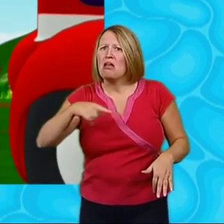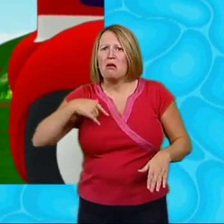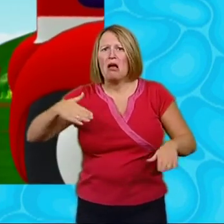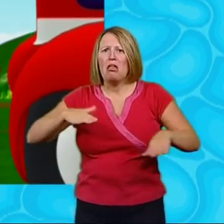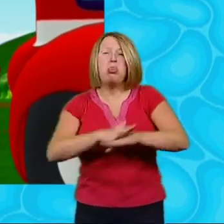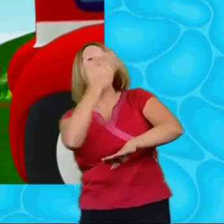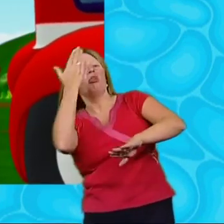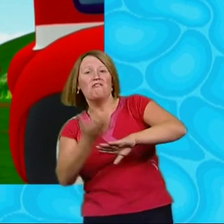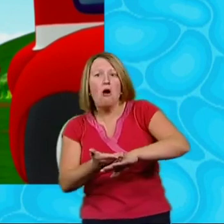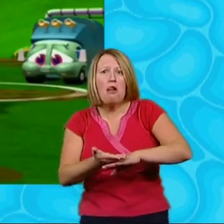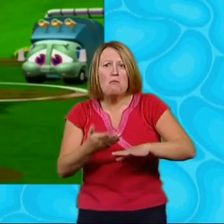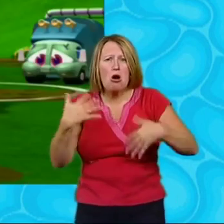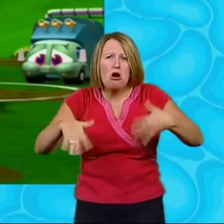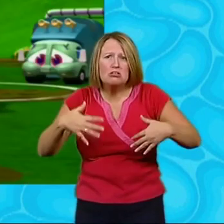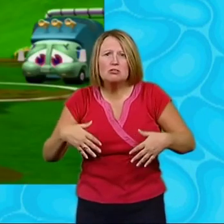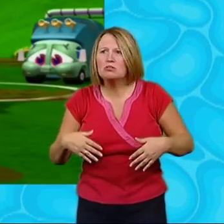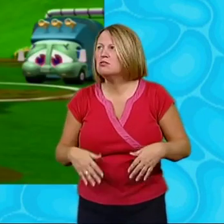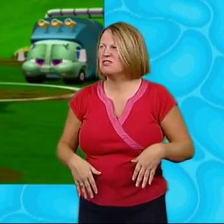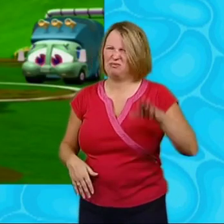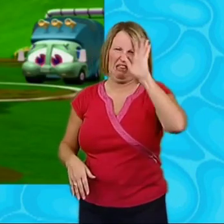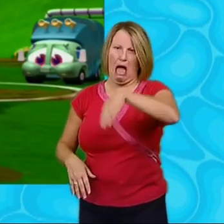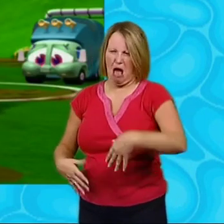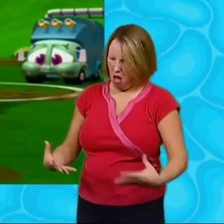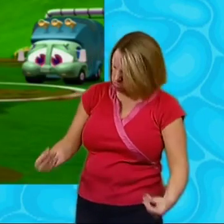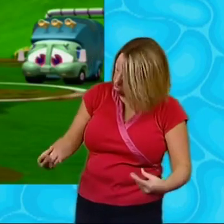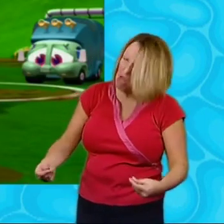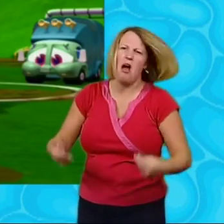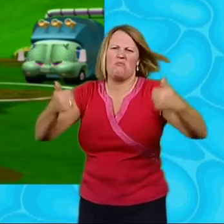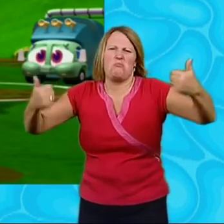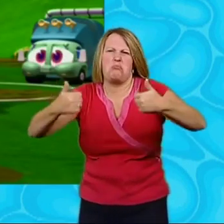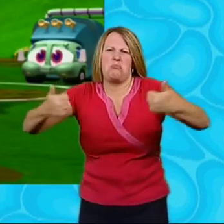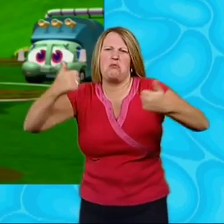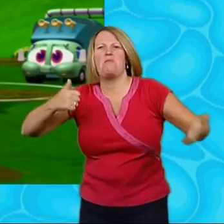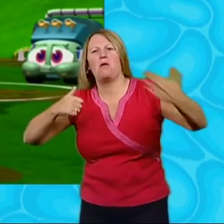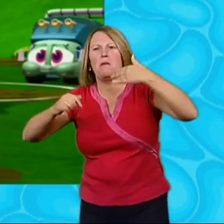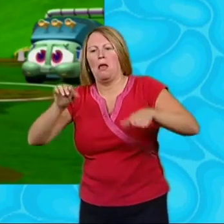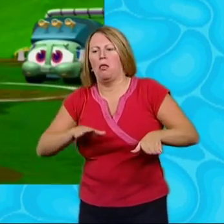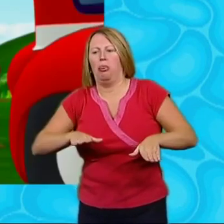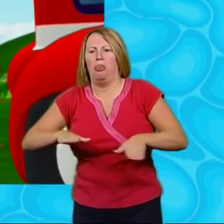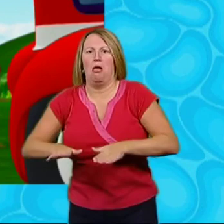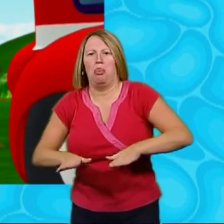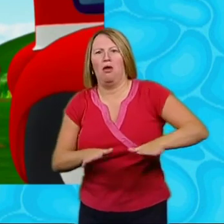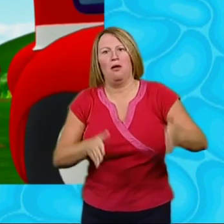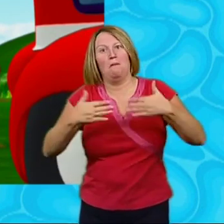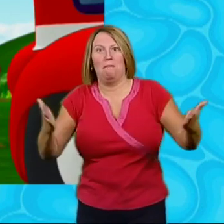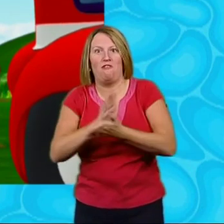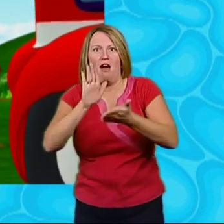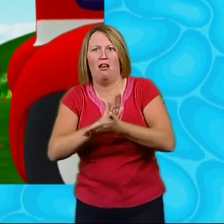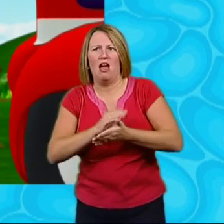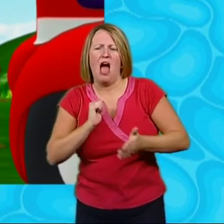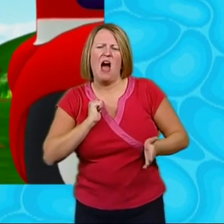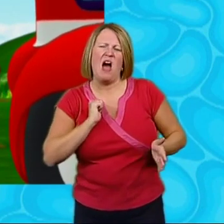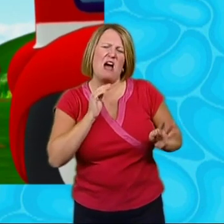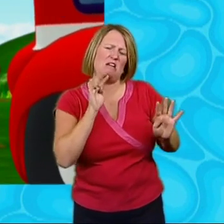might skid in the mud and get hurt. Oh, it's not that muddy. We might skid a little, but it'll be fun. I don't know.